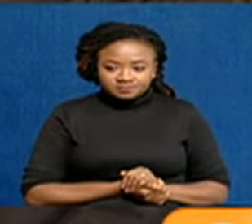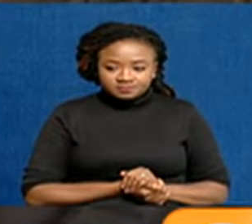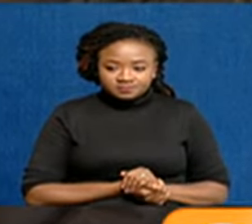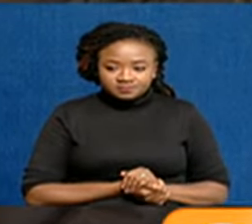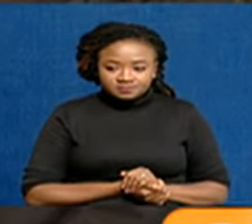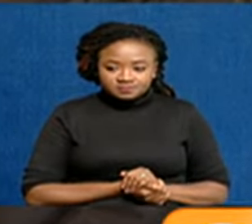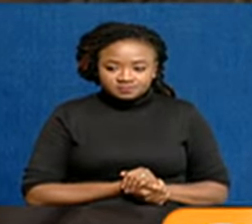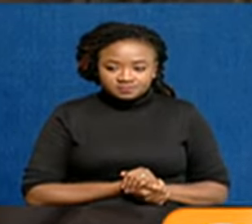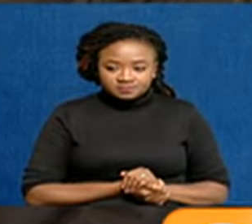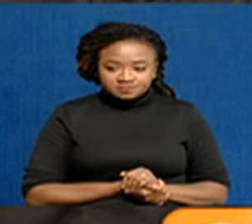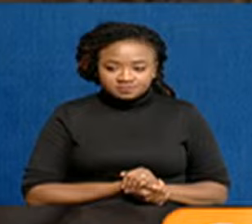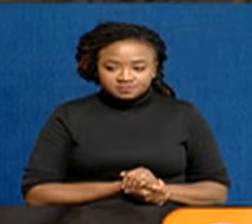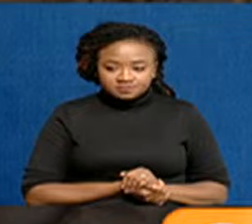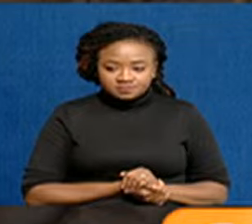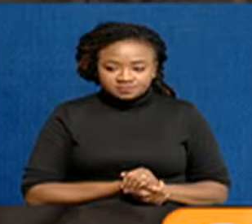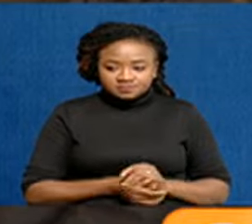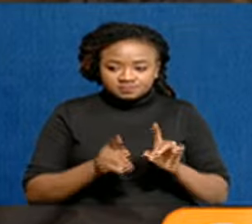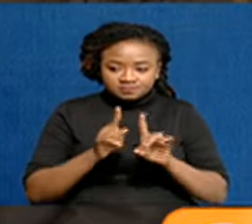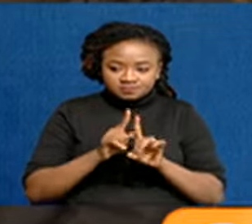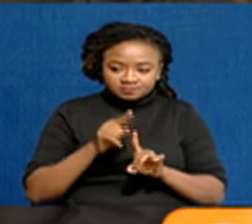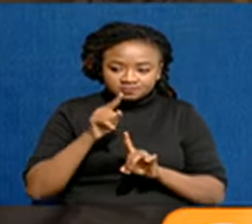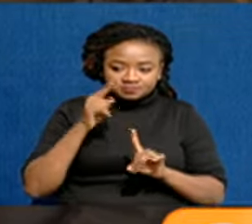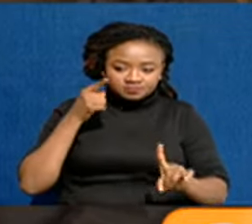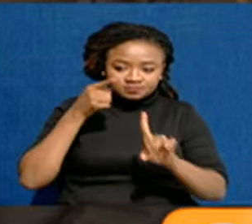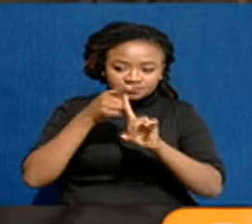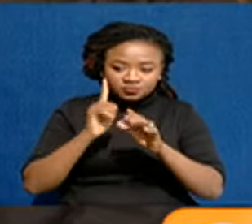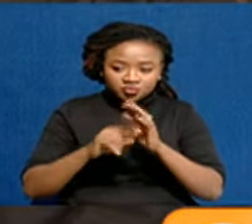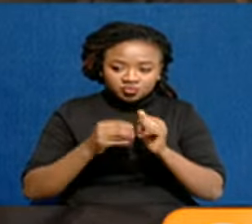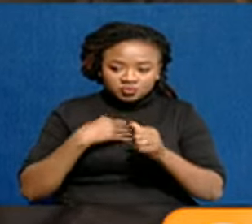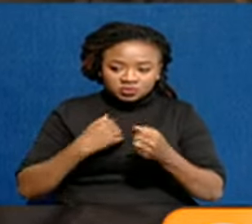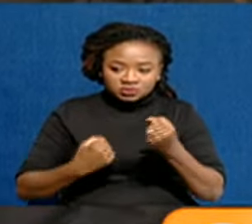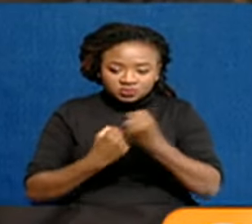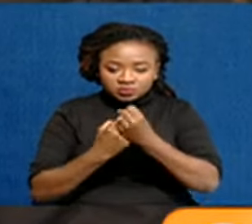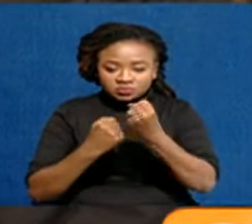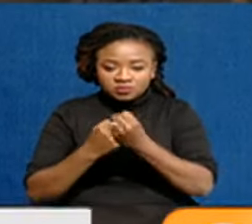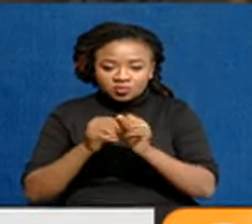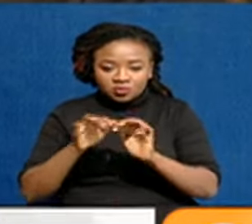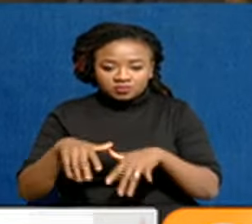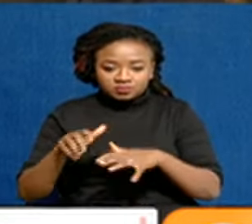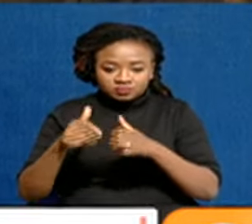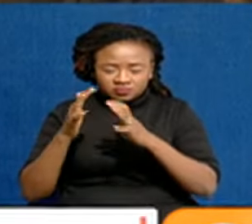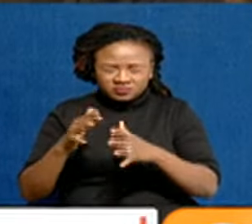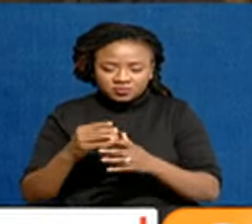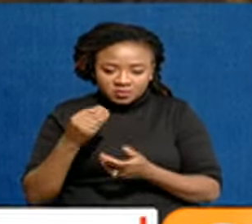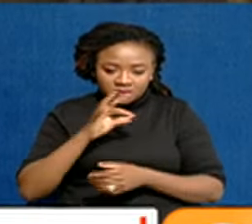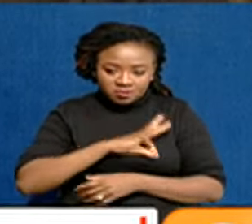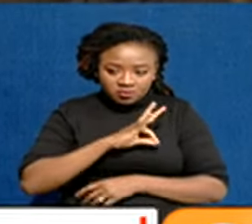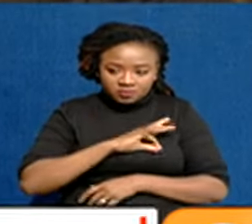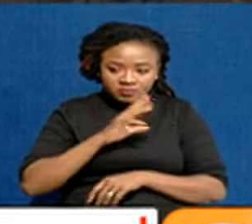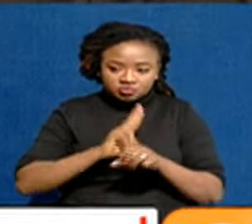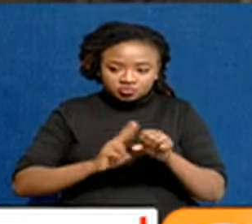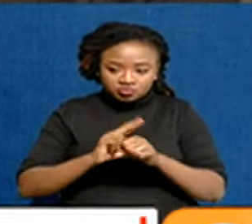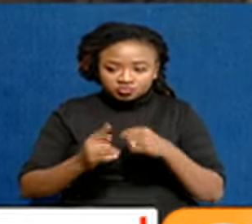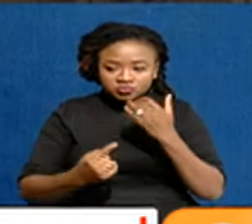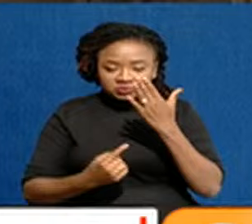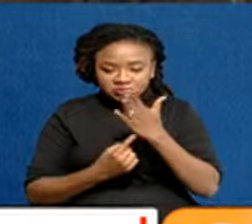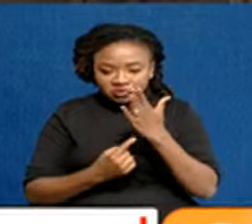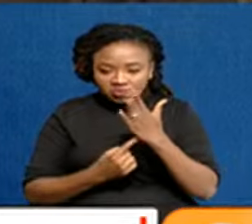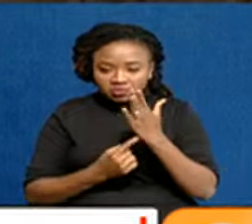It's to improve our farmers' income using technology and innovation. This event has